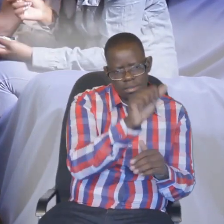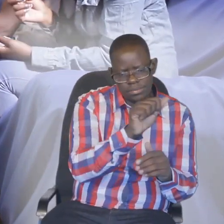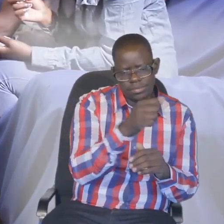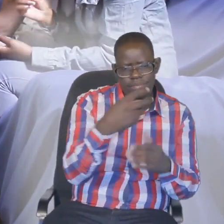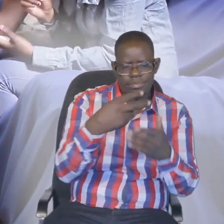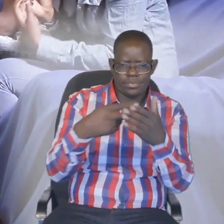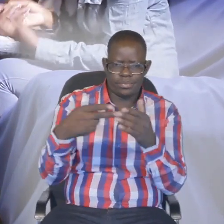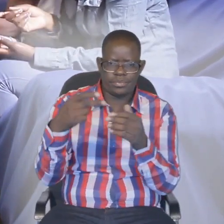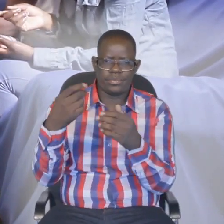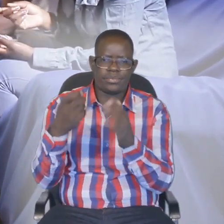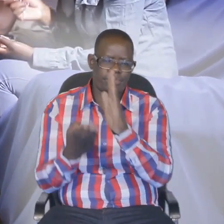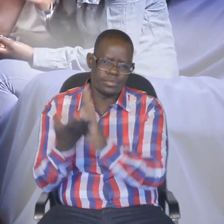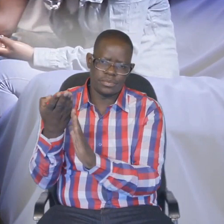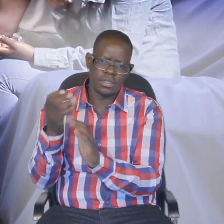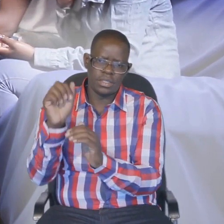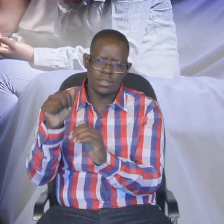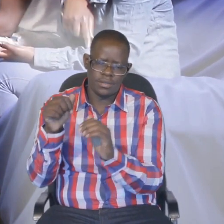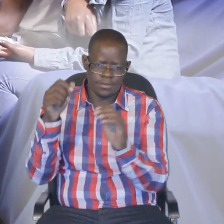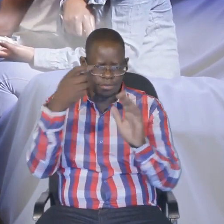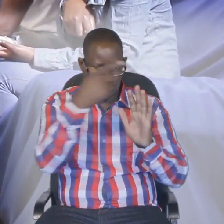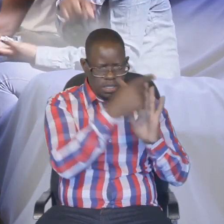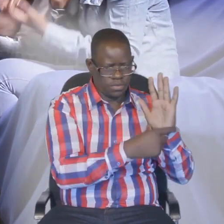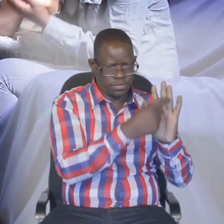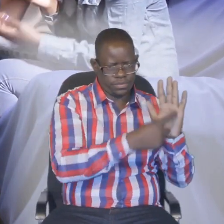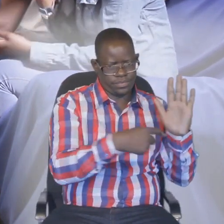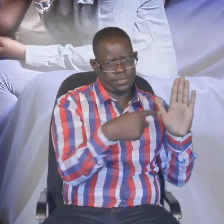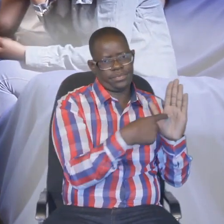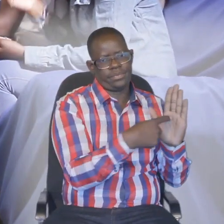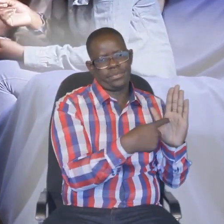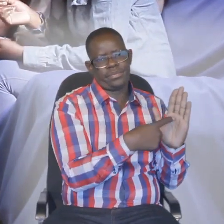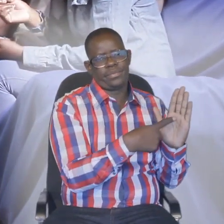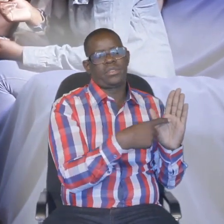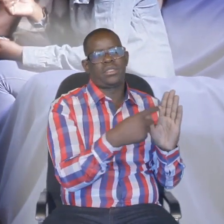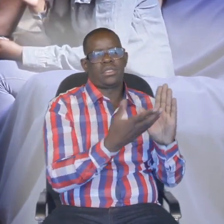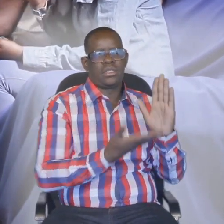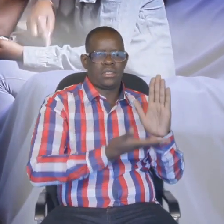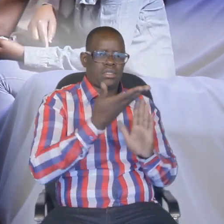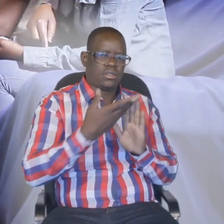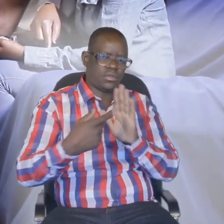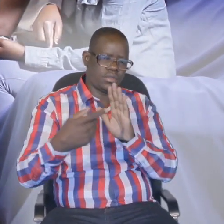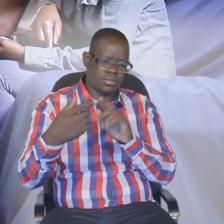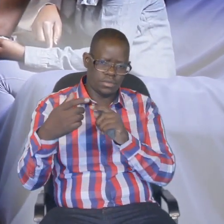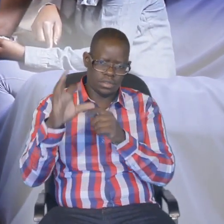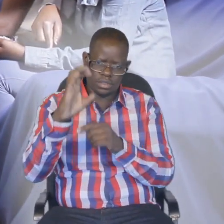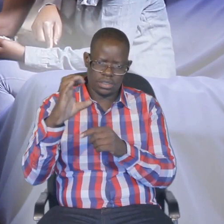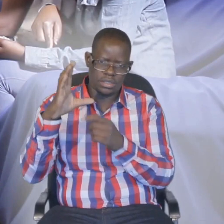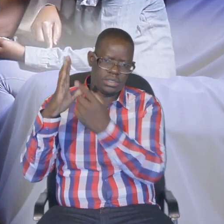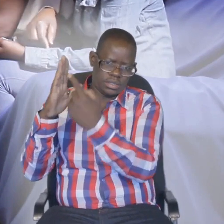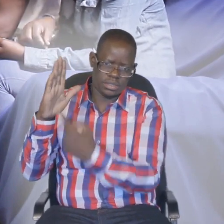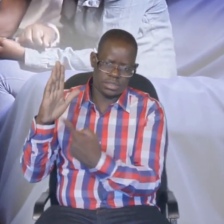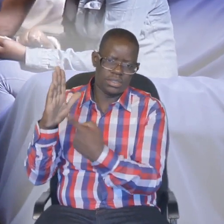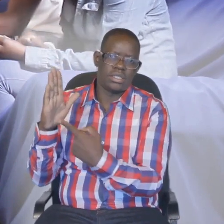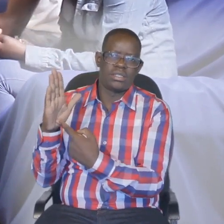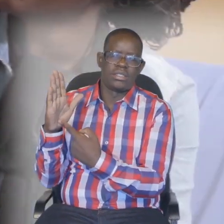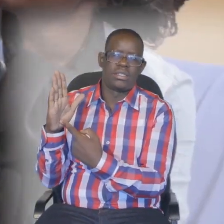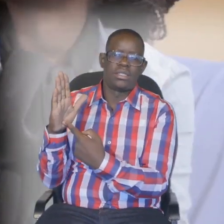or drawing have increased, then I record it on the debit side, while a decrease will be on the credit side. Yes, you